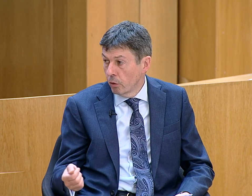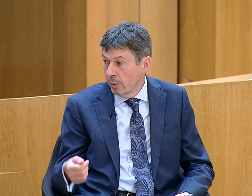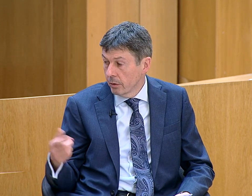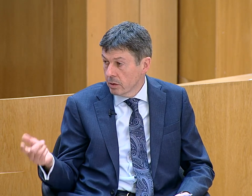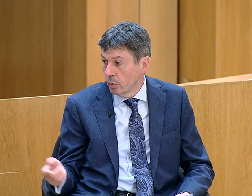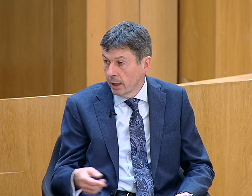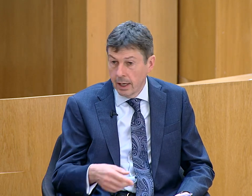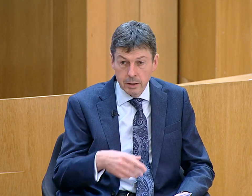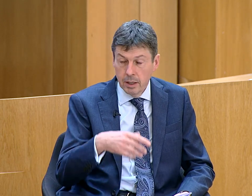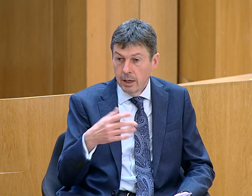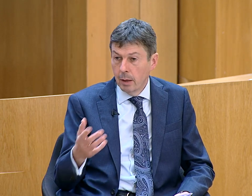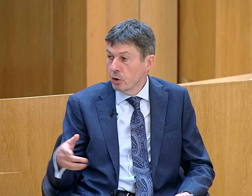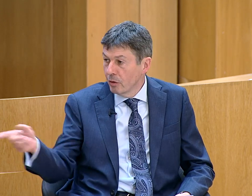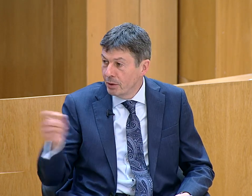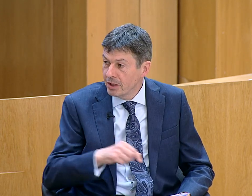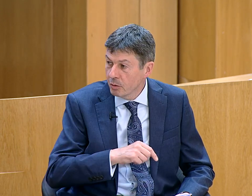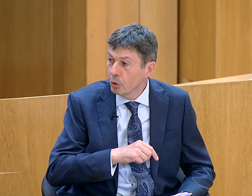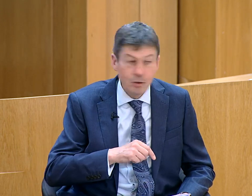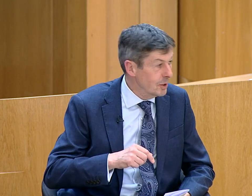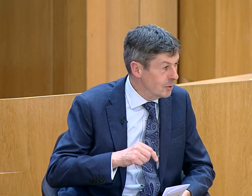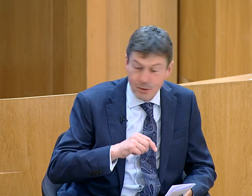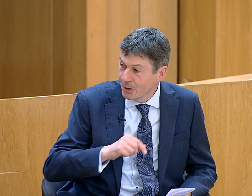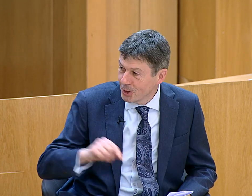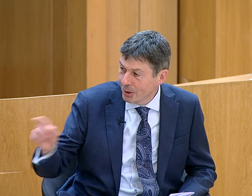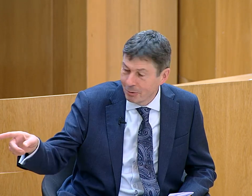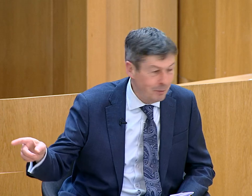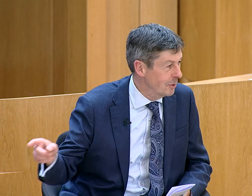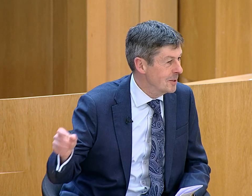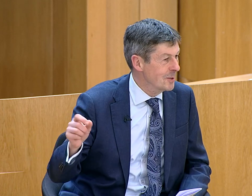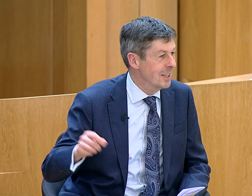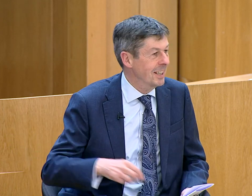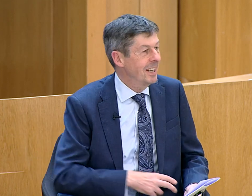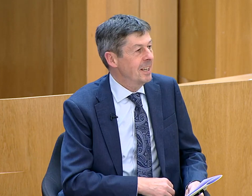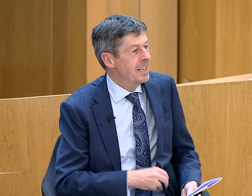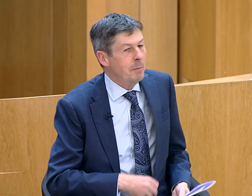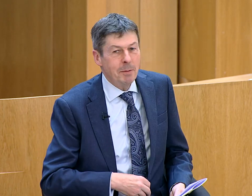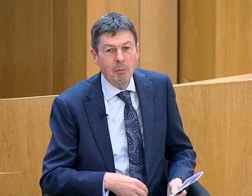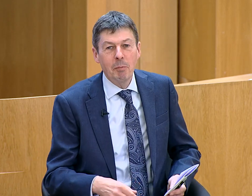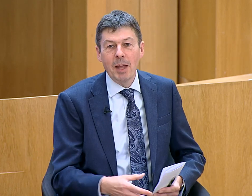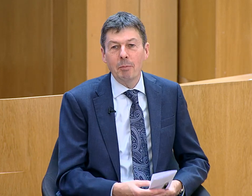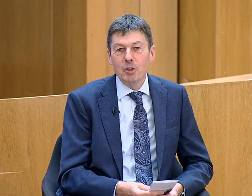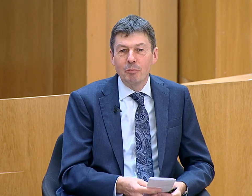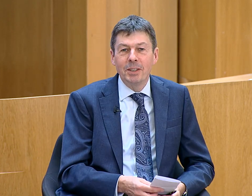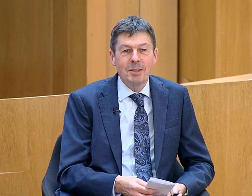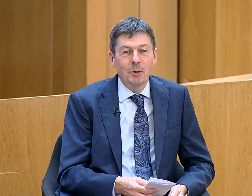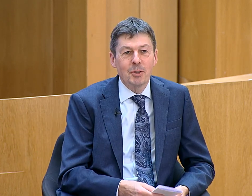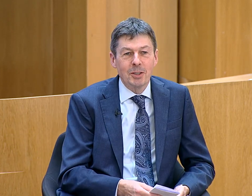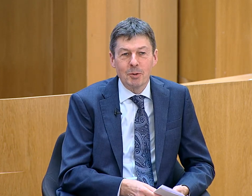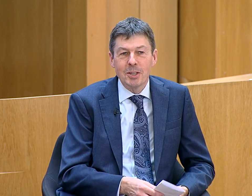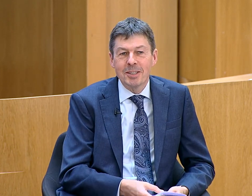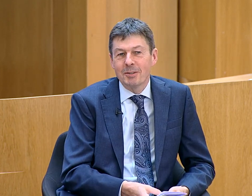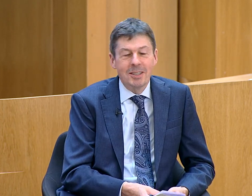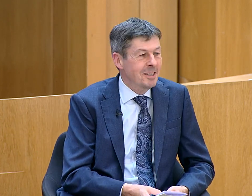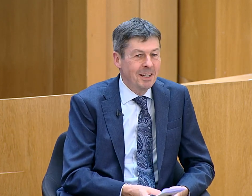Land Reform Act, the Smoking Act, abolition of pindings and warrant sales. I'm just going to chuck that one in for Esther's sake. Did anybody remember the abolition of pindings and warrant